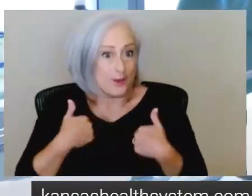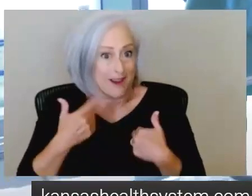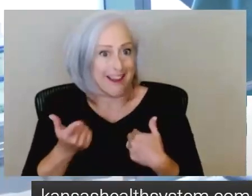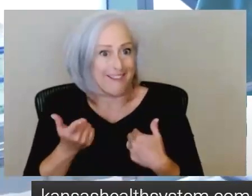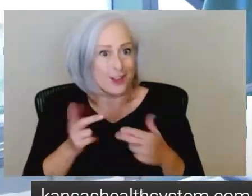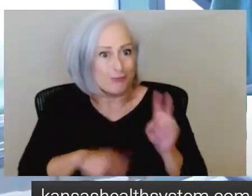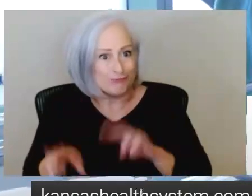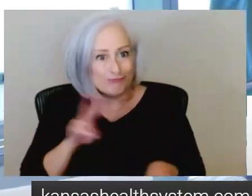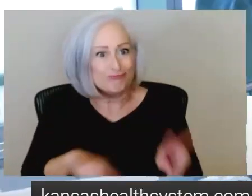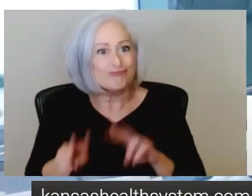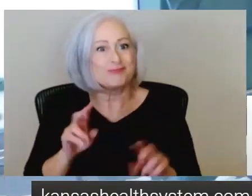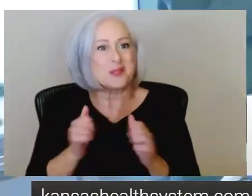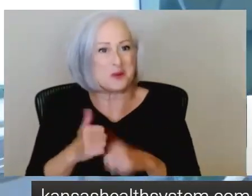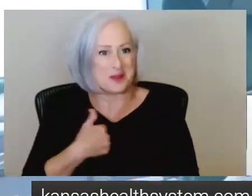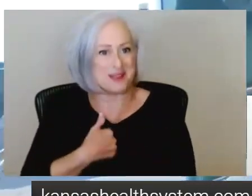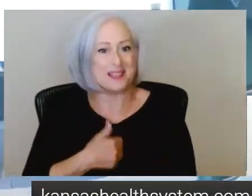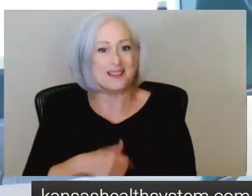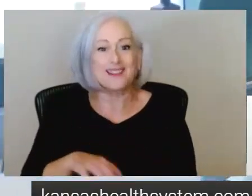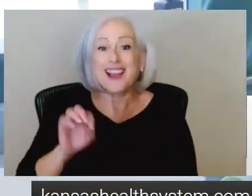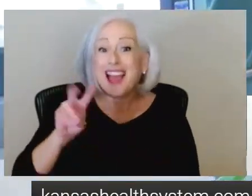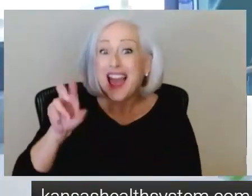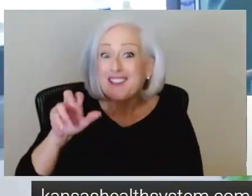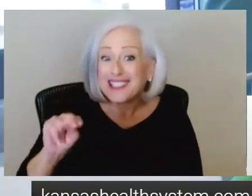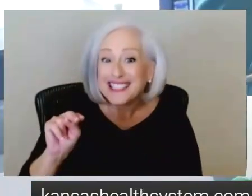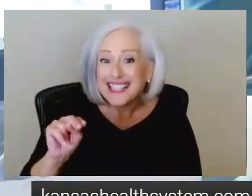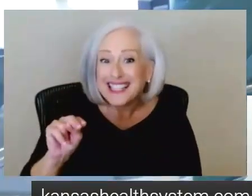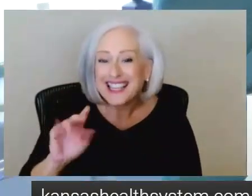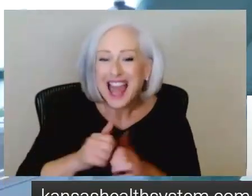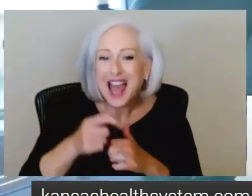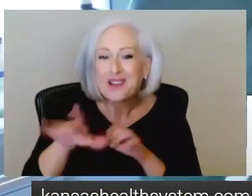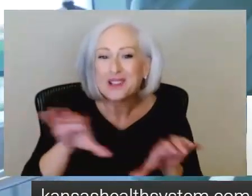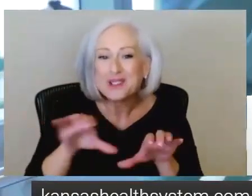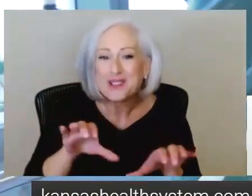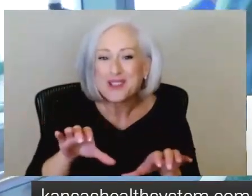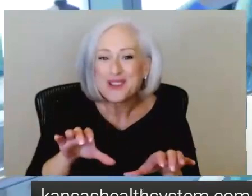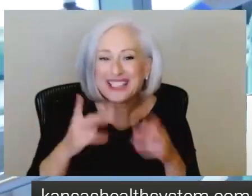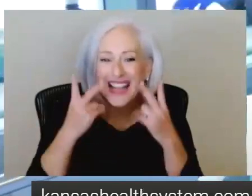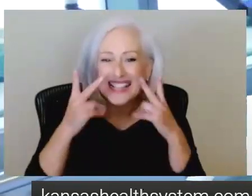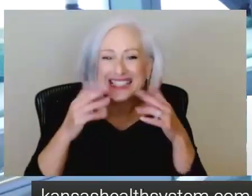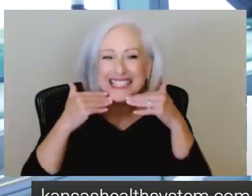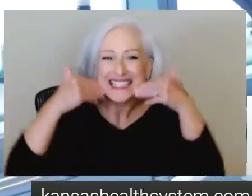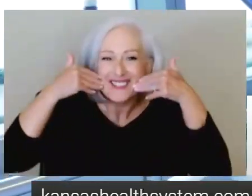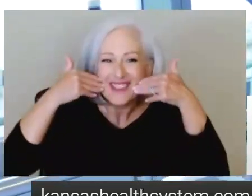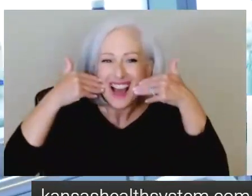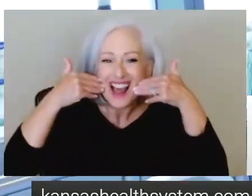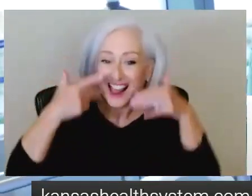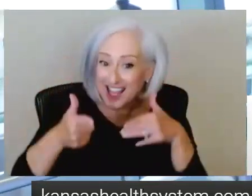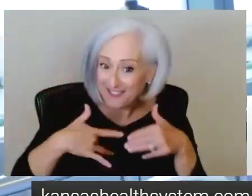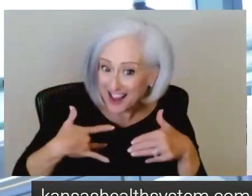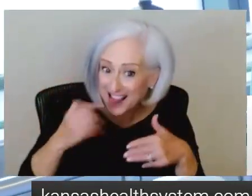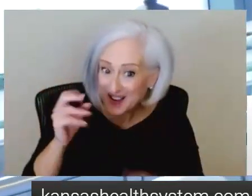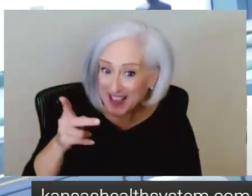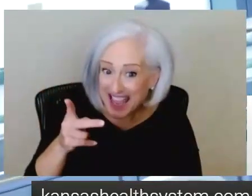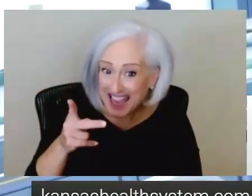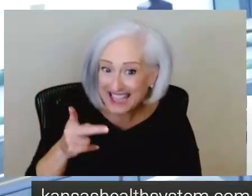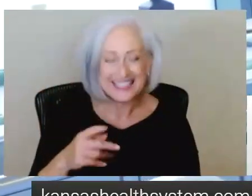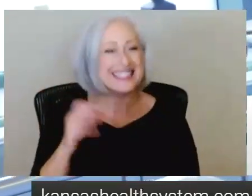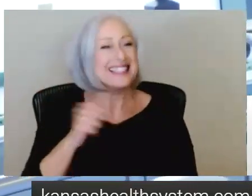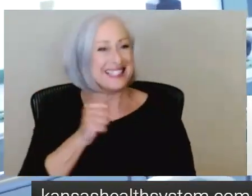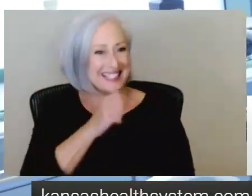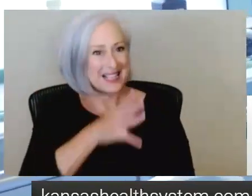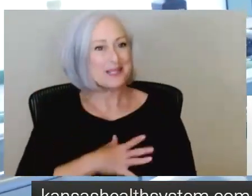this journey. Evelyn, how are you doing? You got a smile on your face. You feeling okay? Yes, ma'am, I